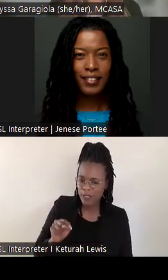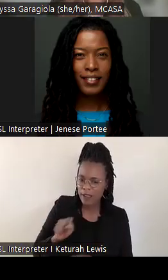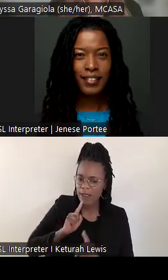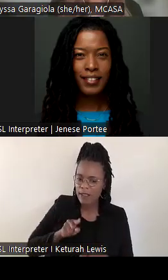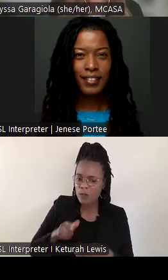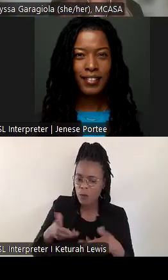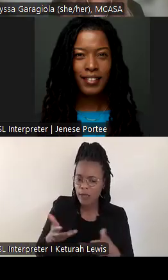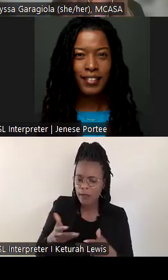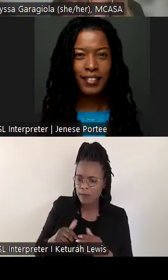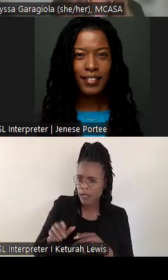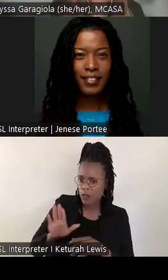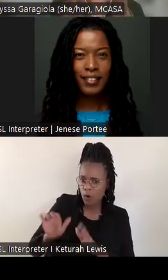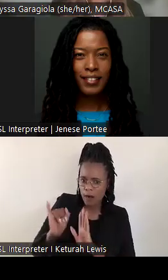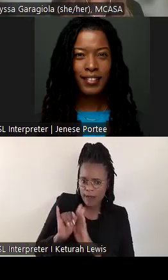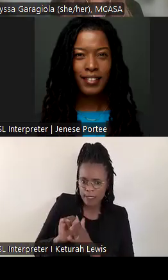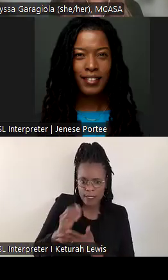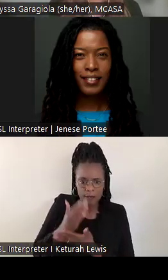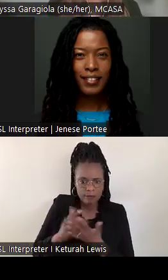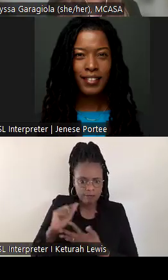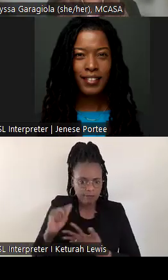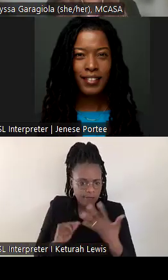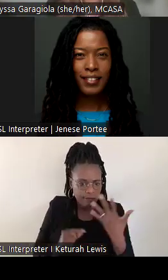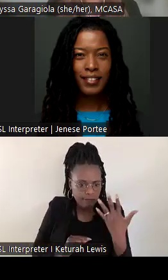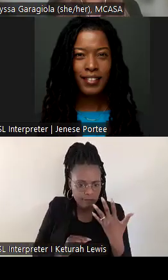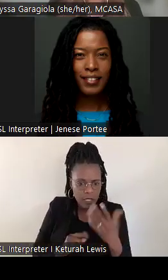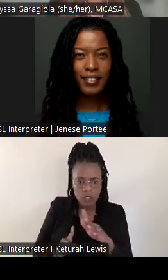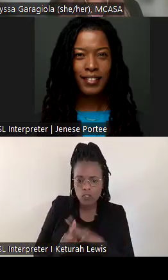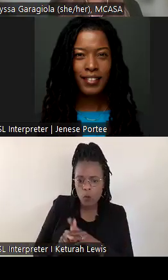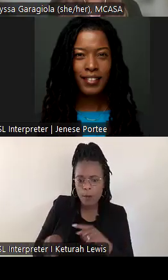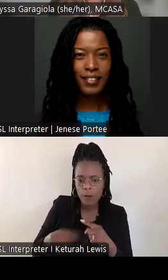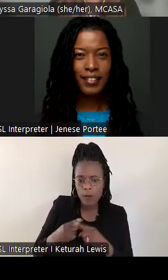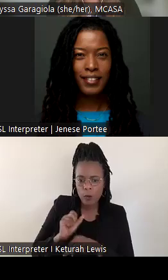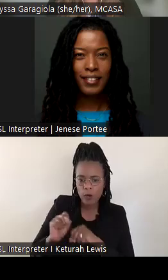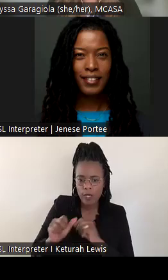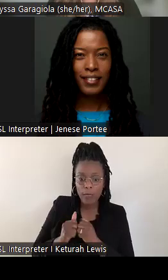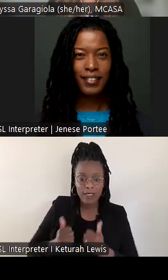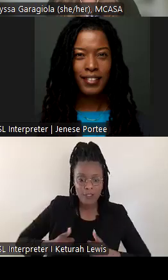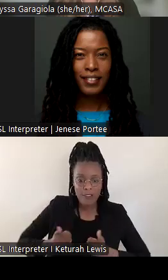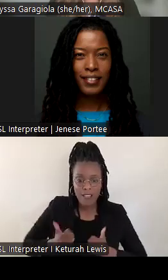identity show up when working with survivors from underserved populations?